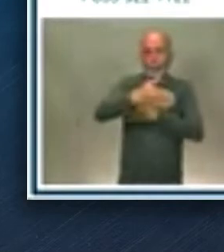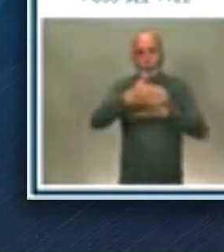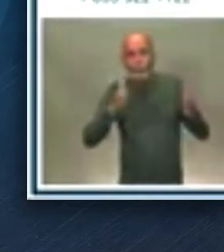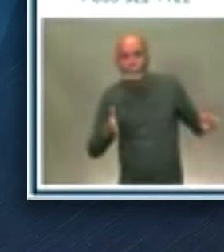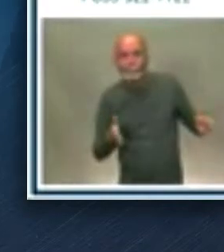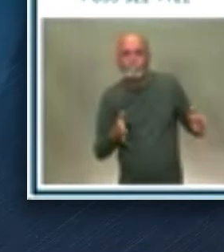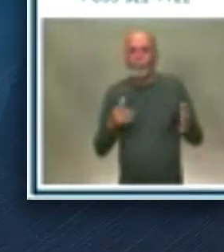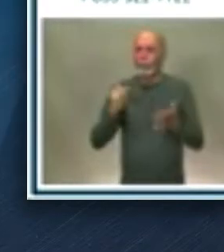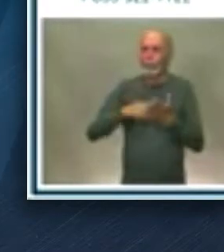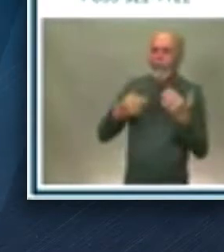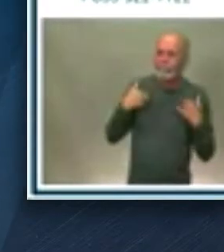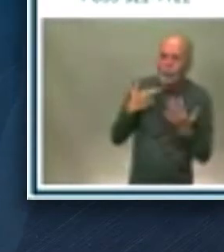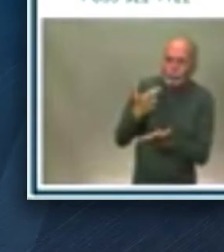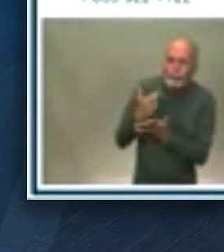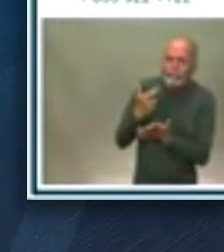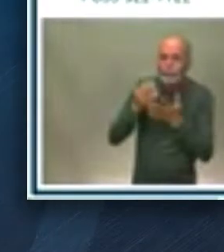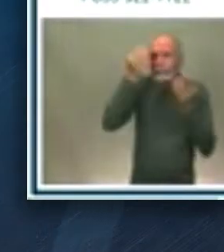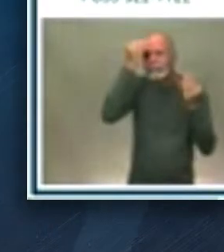to, the